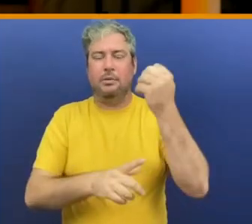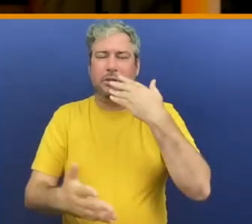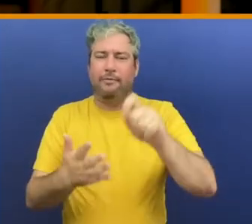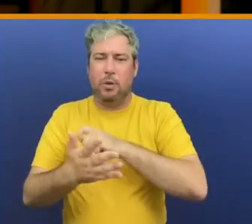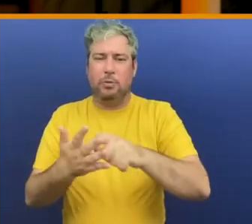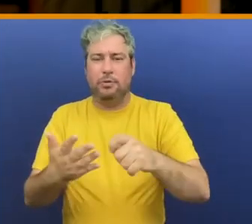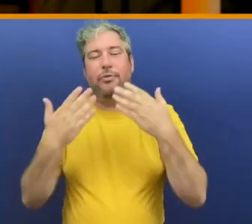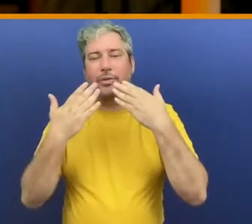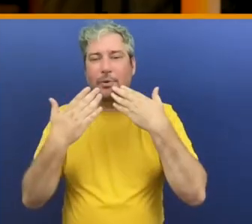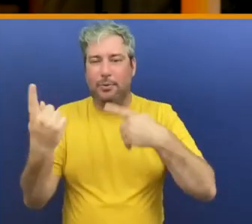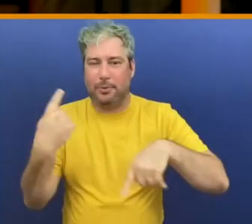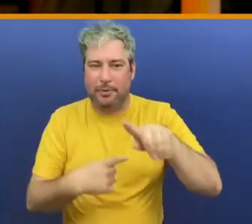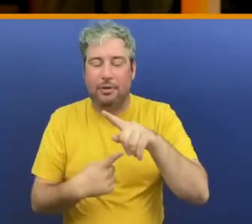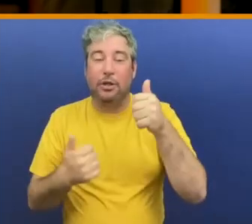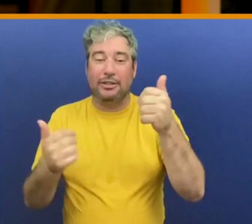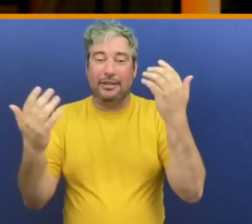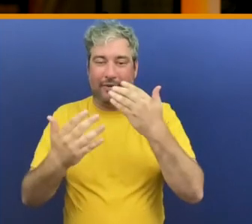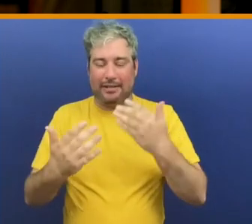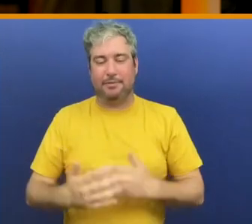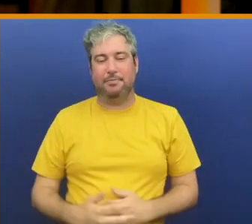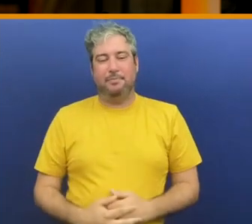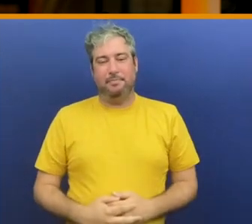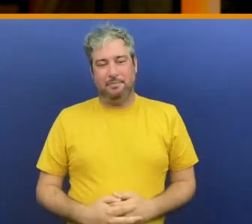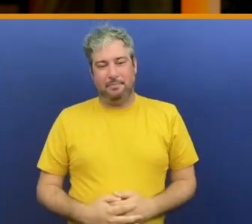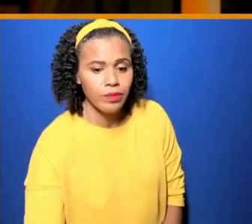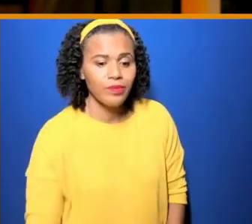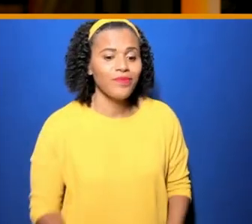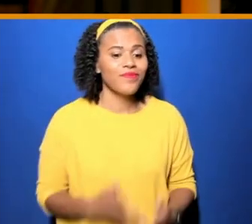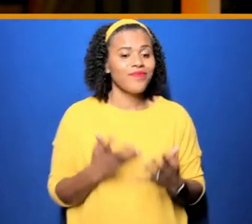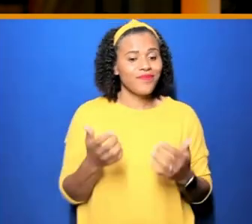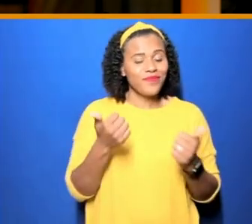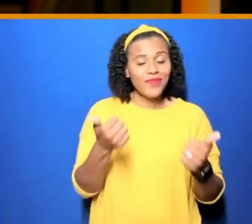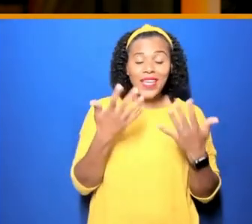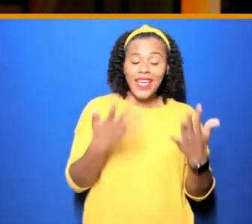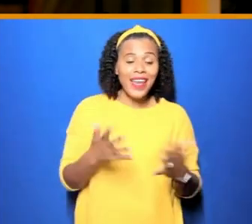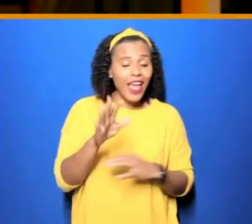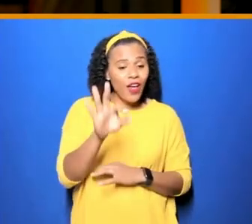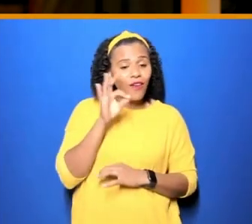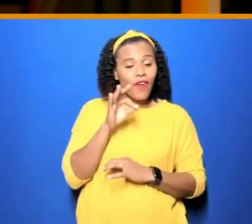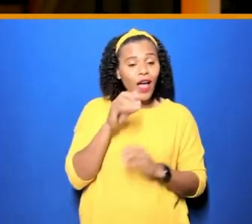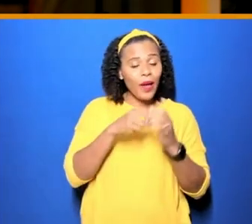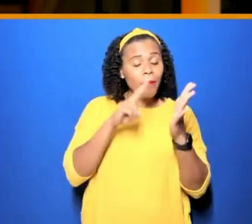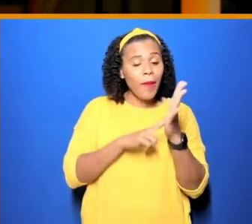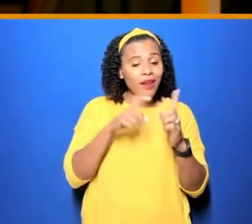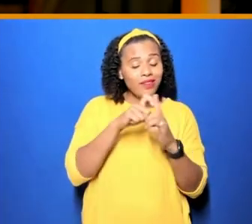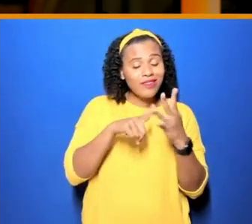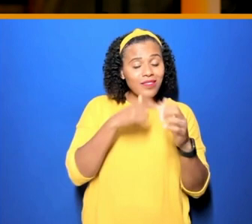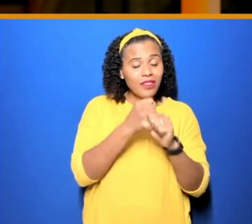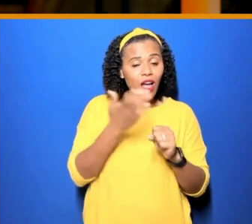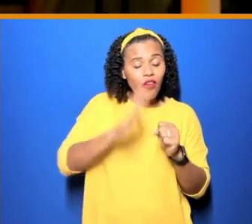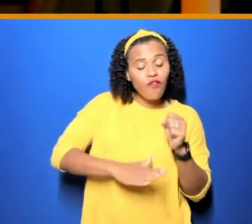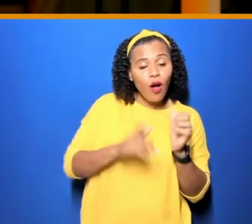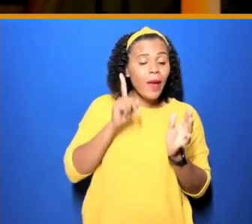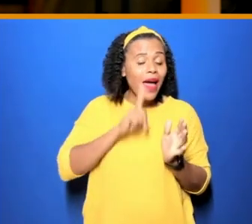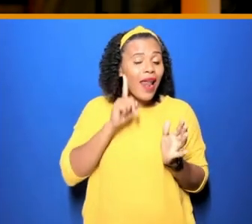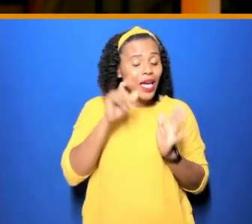Thank you very much, Stefan. I'm now going to invite Lee Dark from Birmingham Ladywood to submit the debate. And after Lee has spoken, we will move to